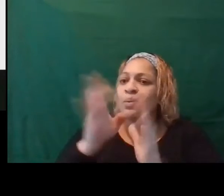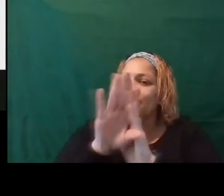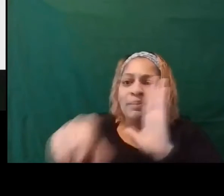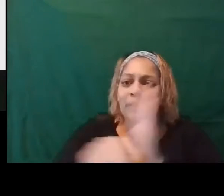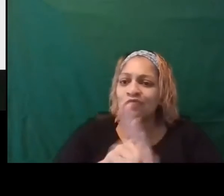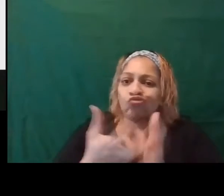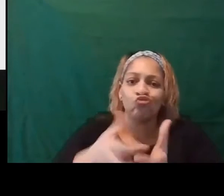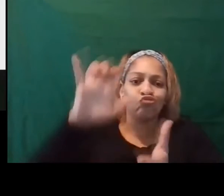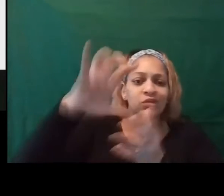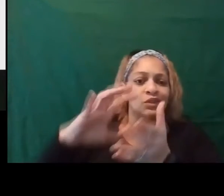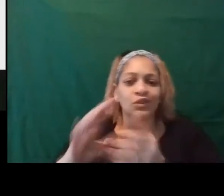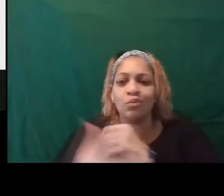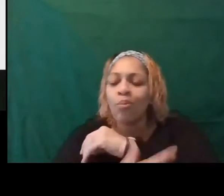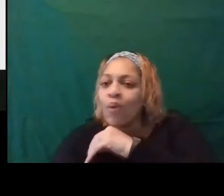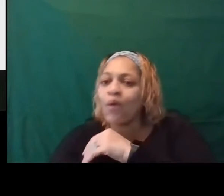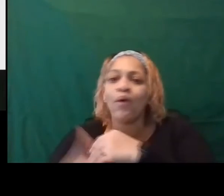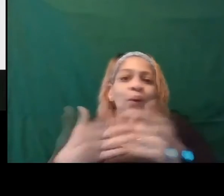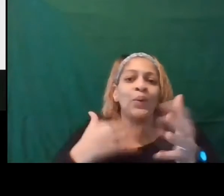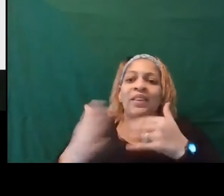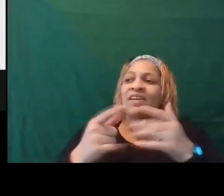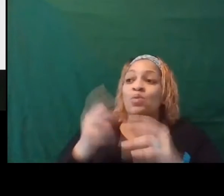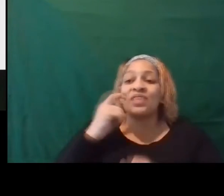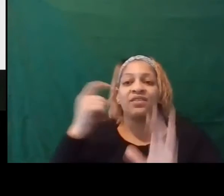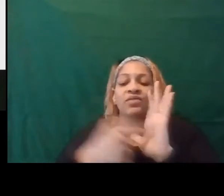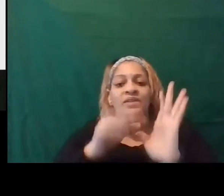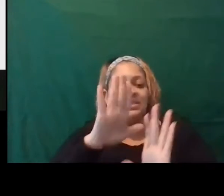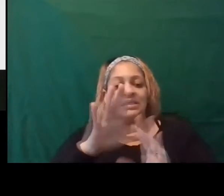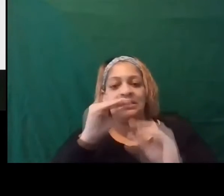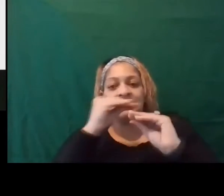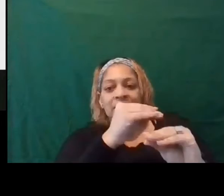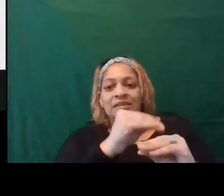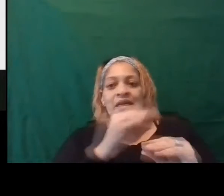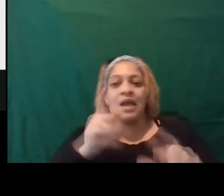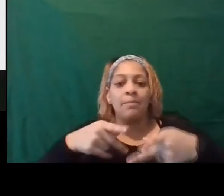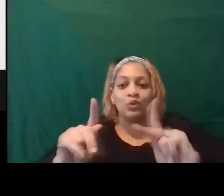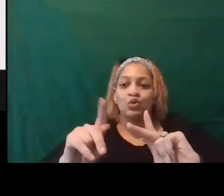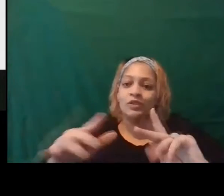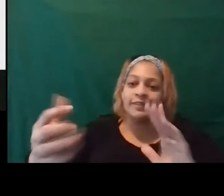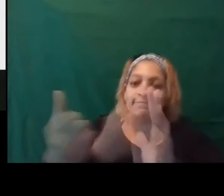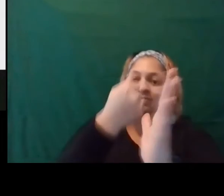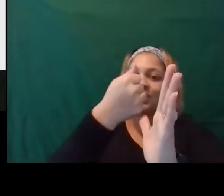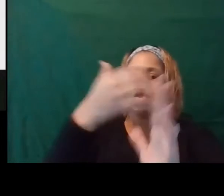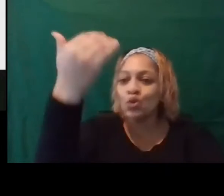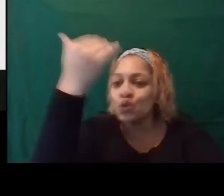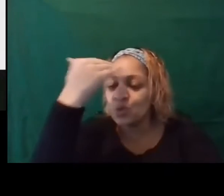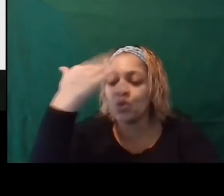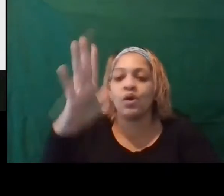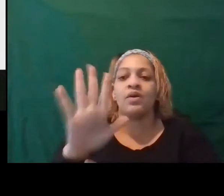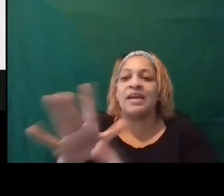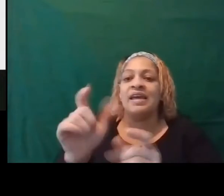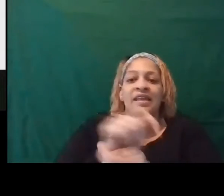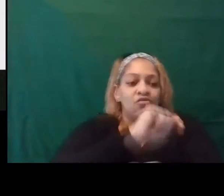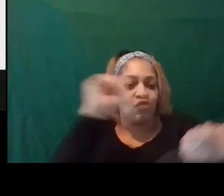they recognize and have this teaching as an opportunity to know, to redeem, to reconcile, and